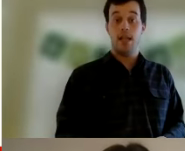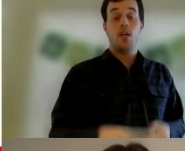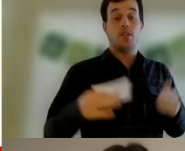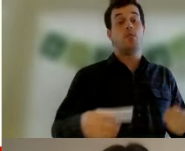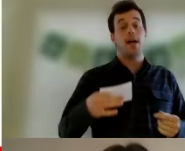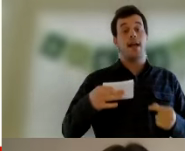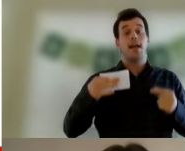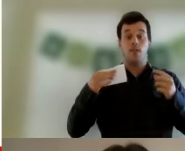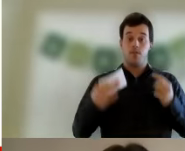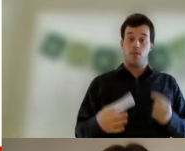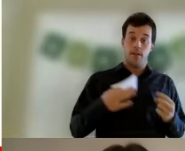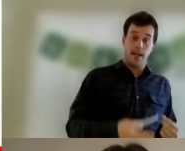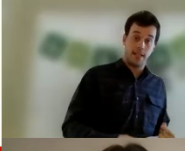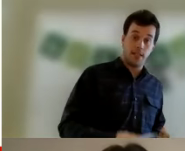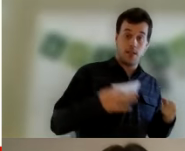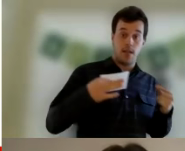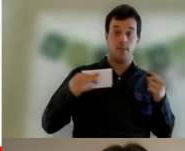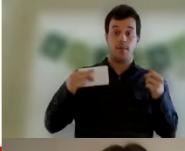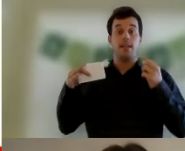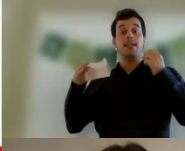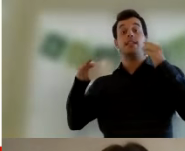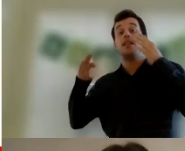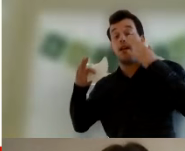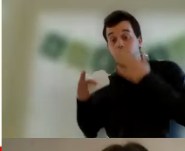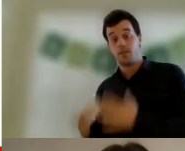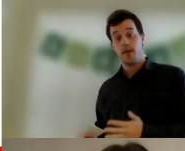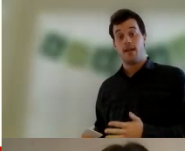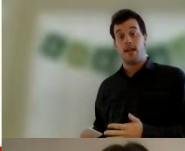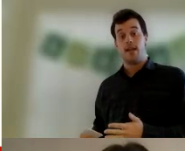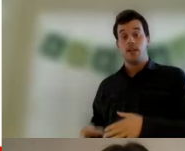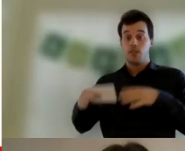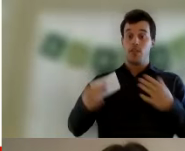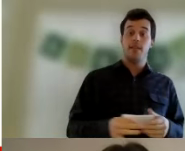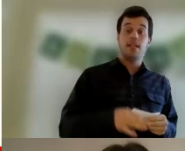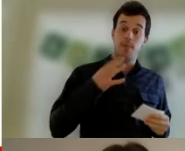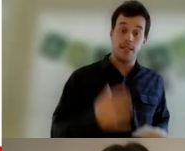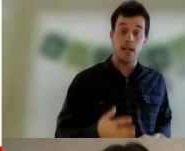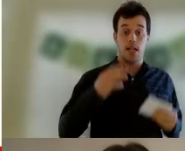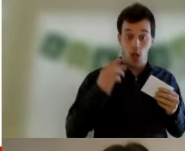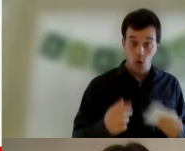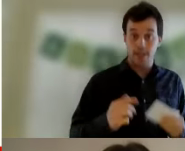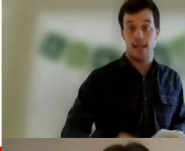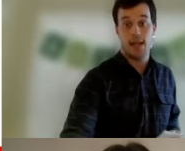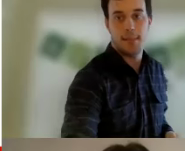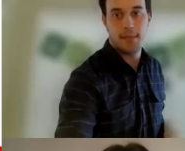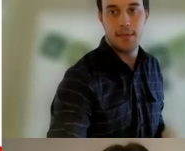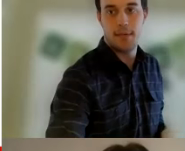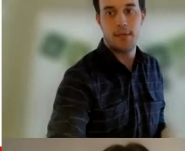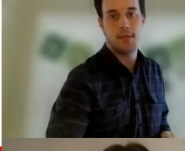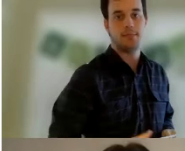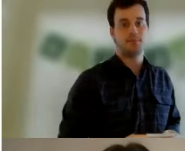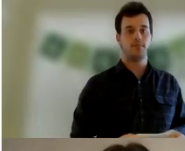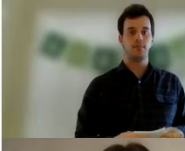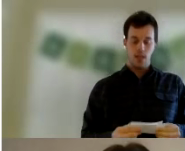access, which is why affordable internet access to it leads to economic prosperity. So something needs to be done quickly.